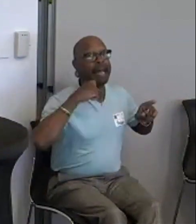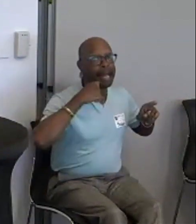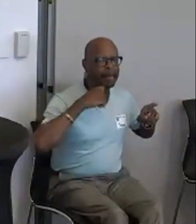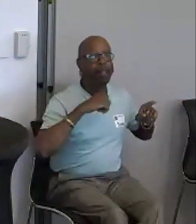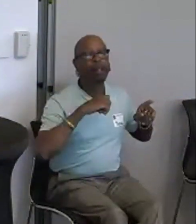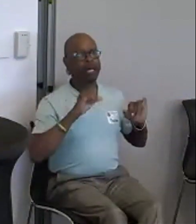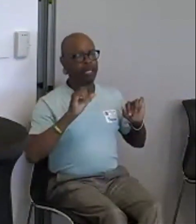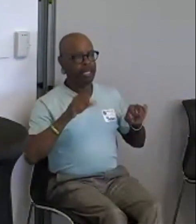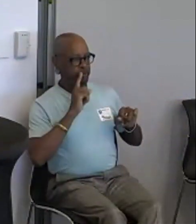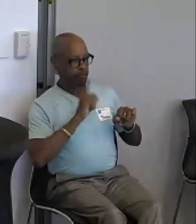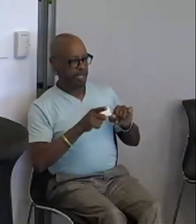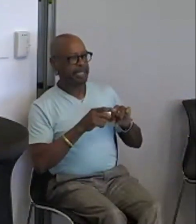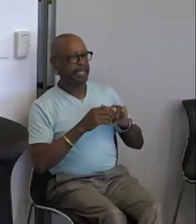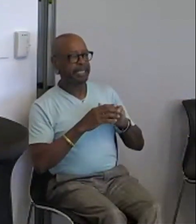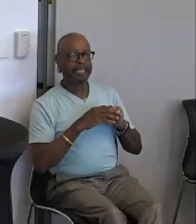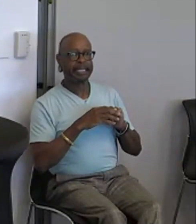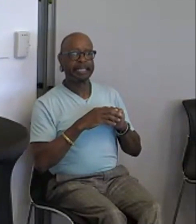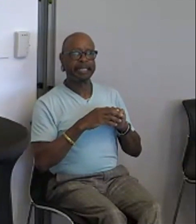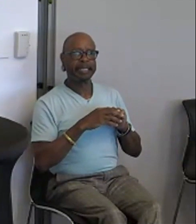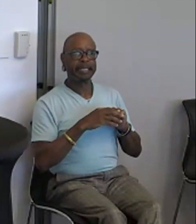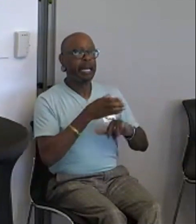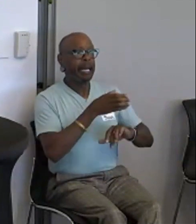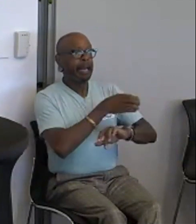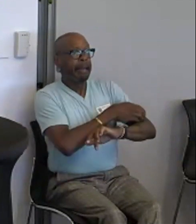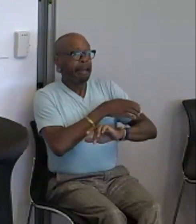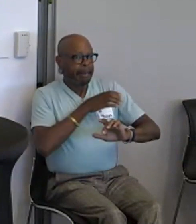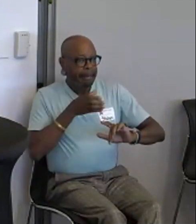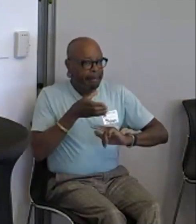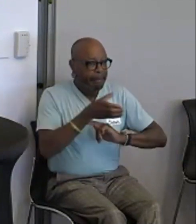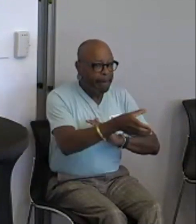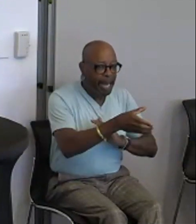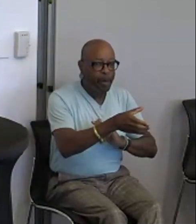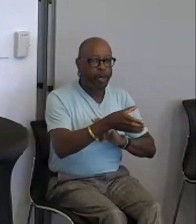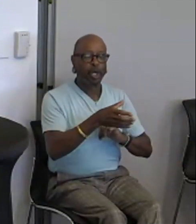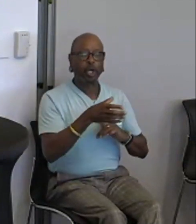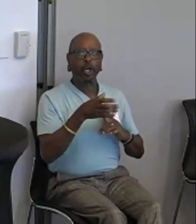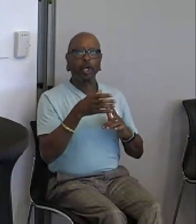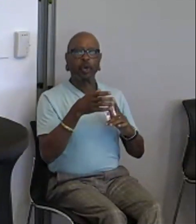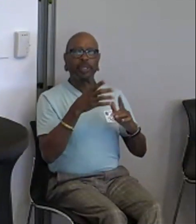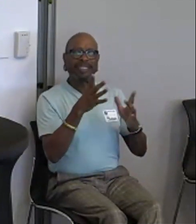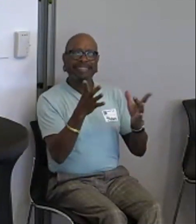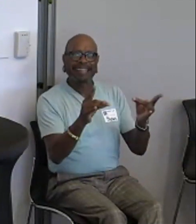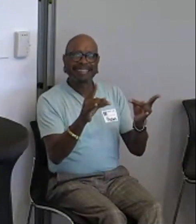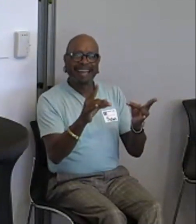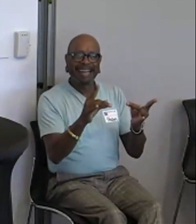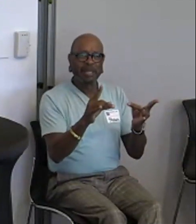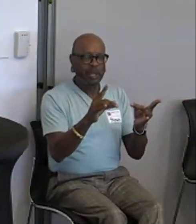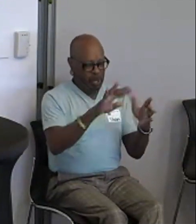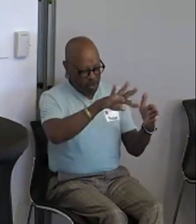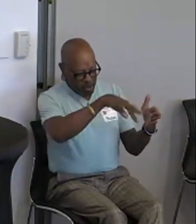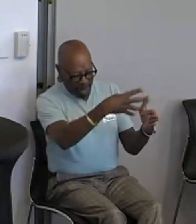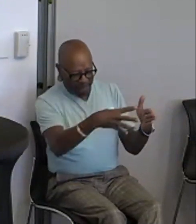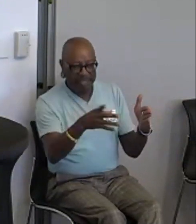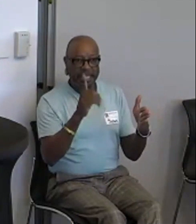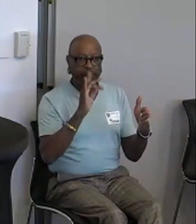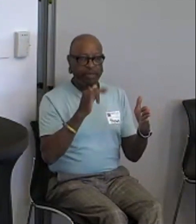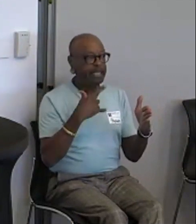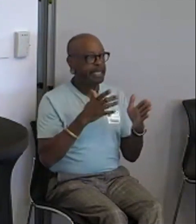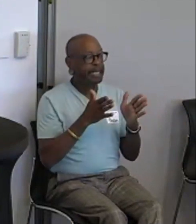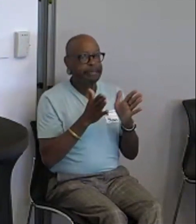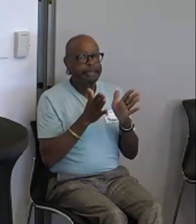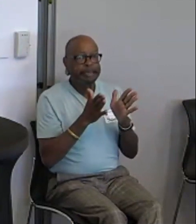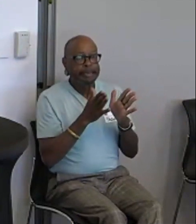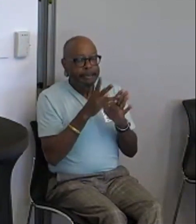really power encounters with tactile graphics at scale that can get a kid inspired